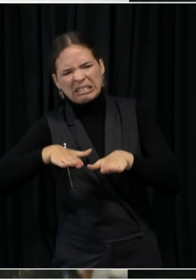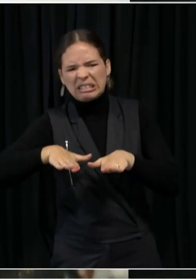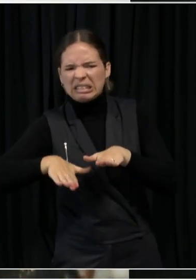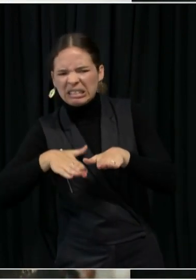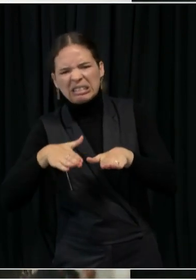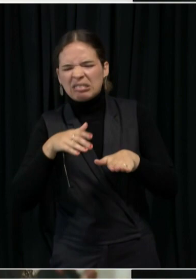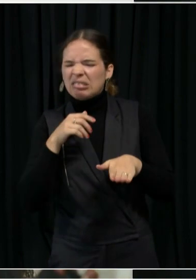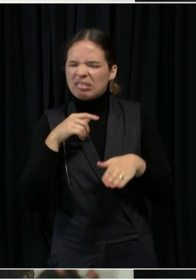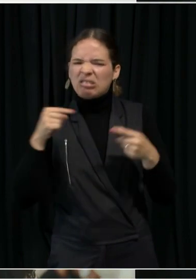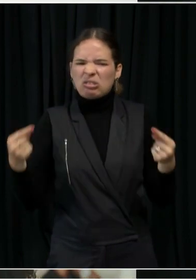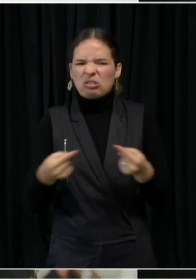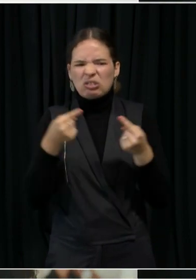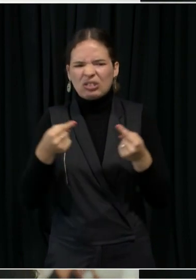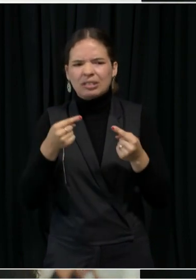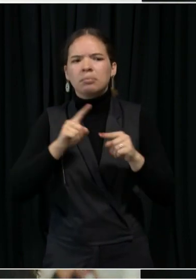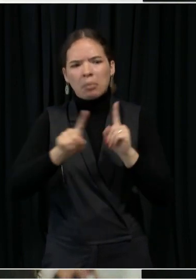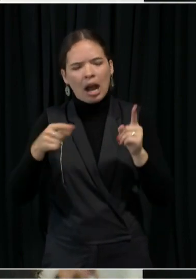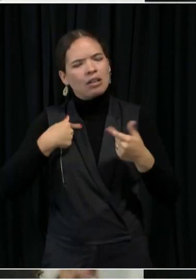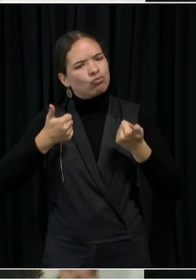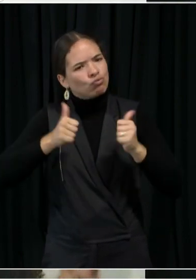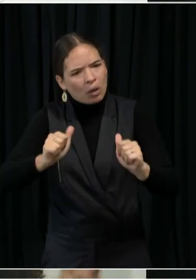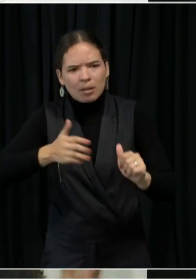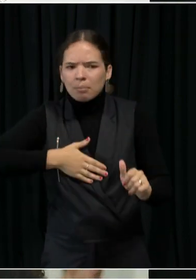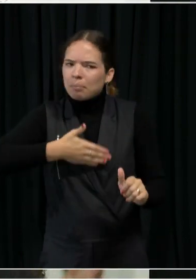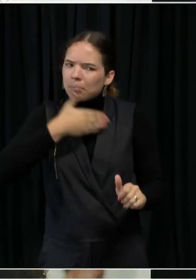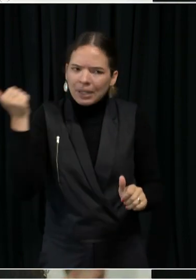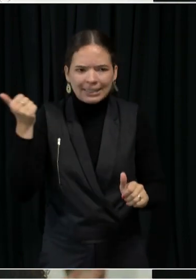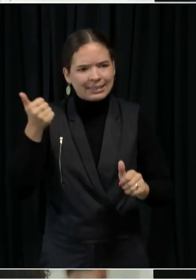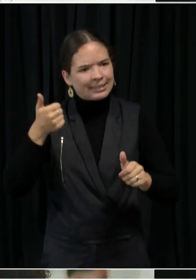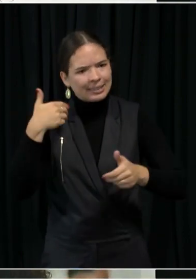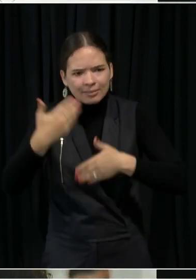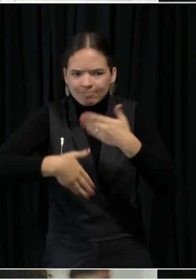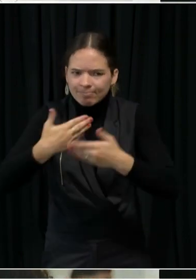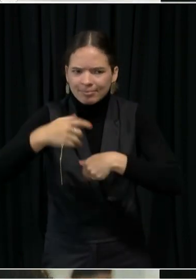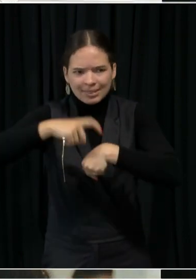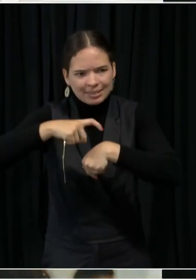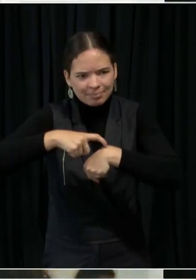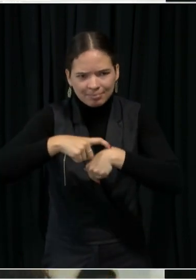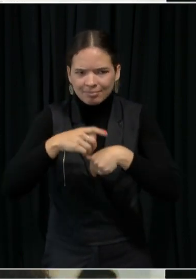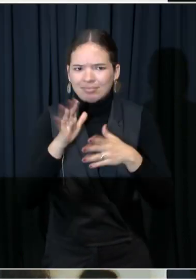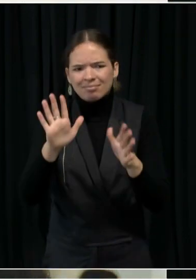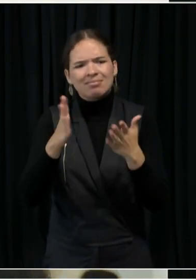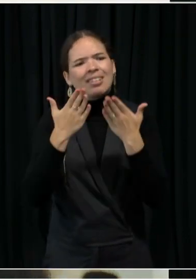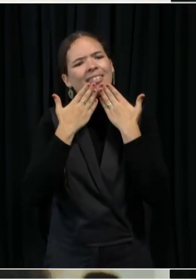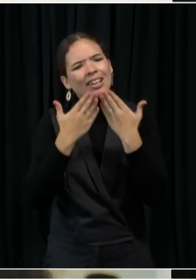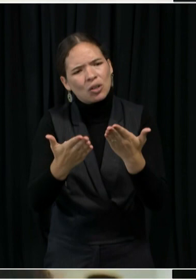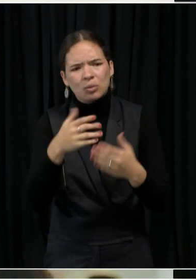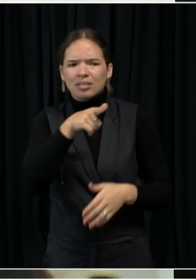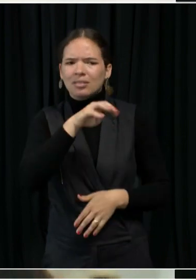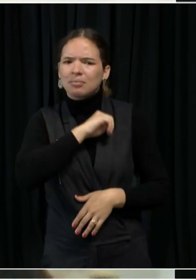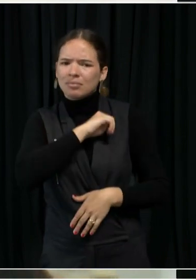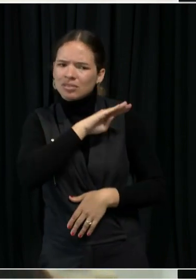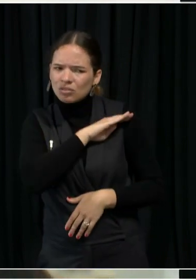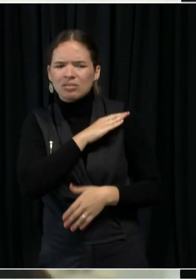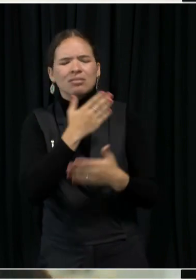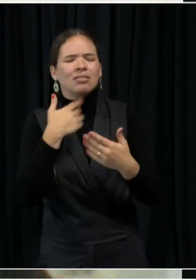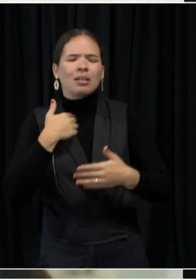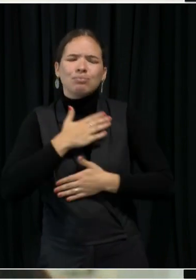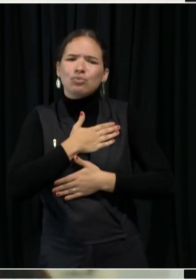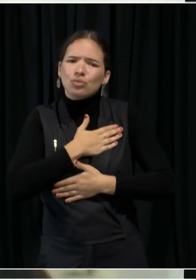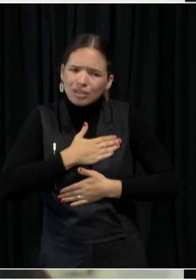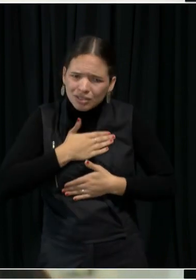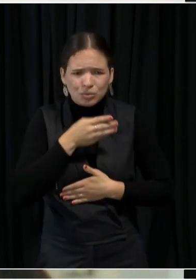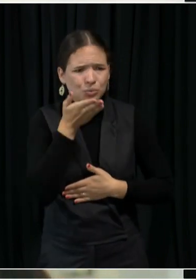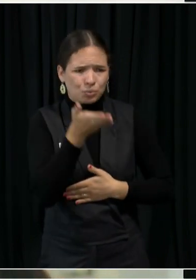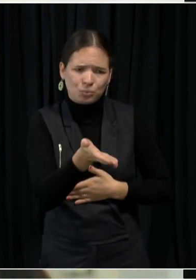will do the best I can with the time that I have. So thank you, Mayor. I appreciate it very much. And we were